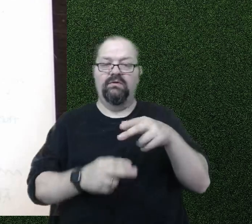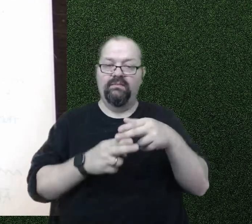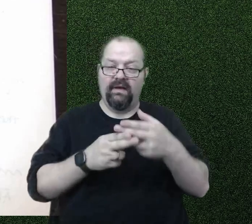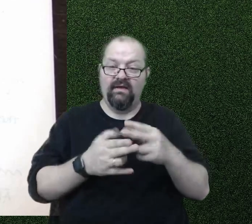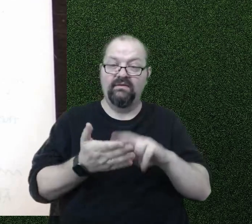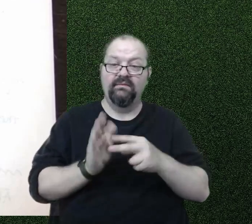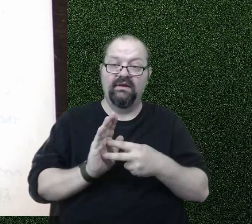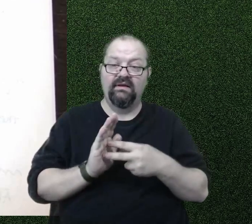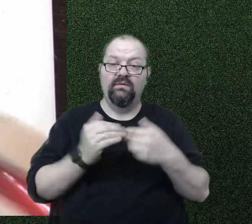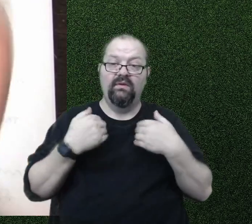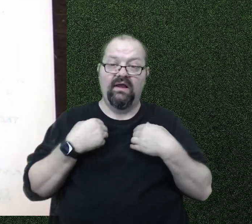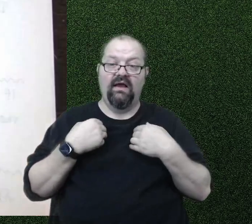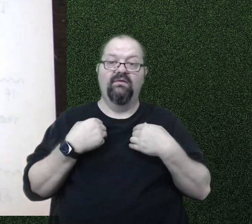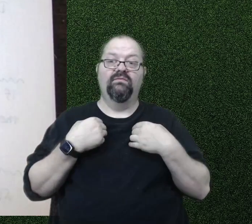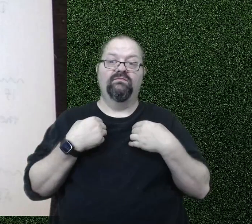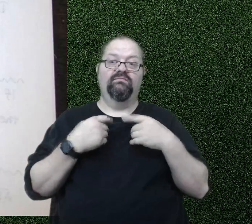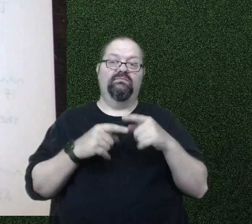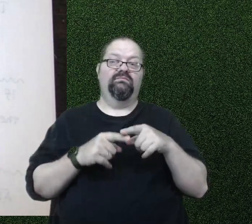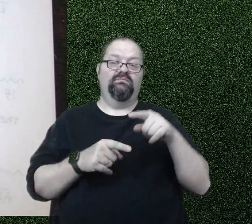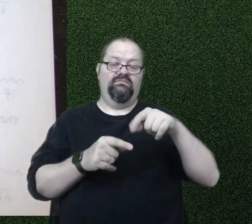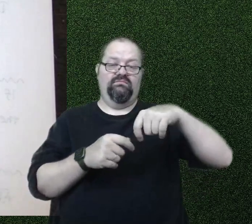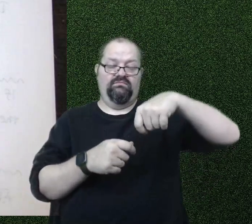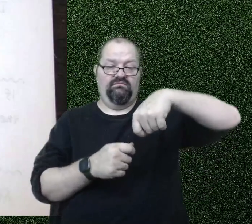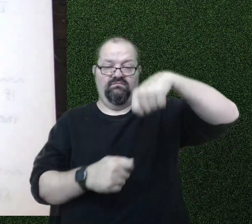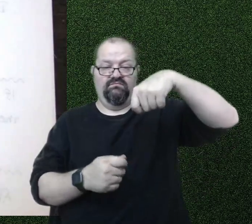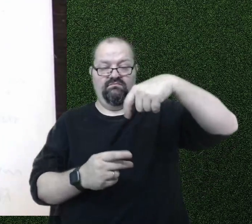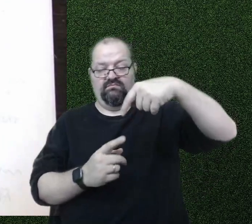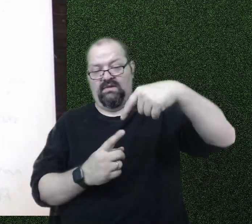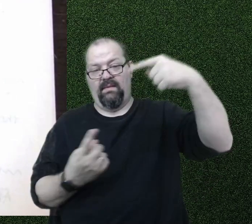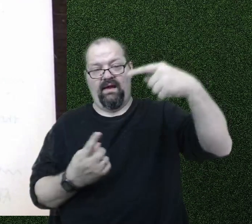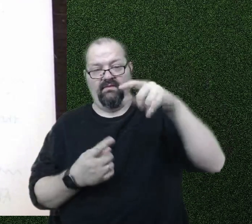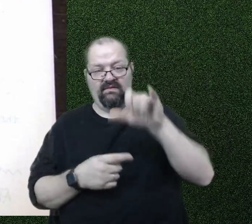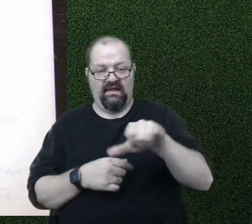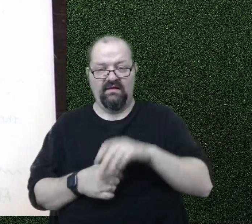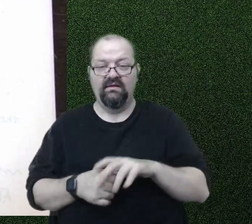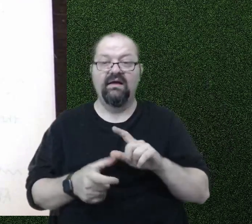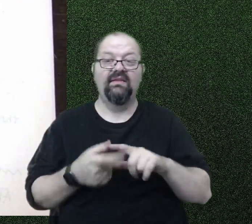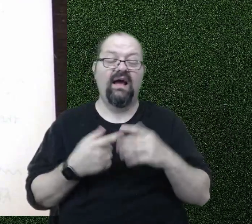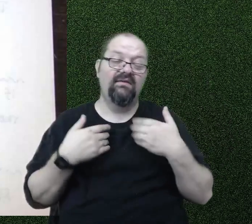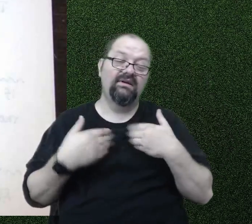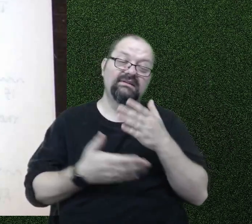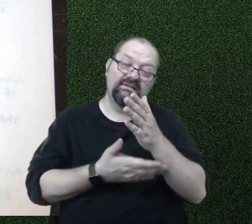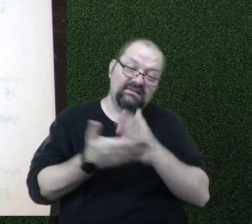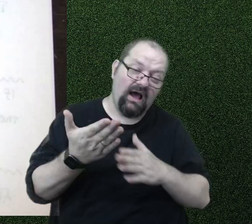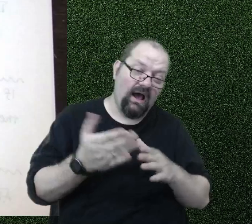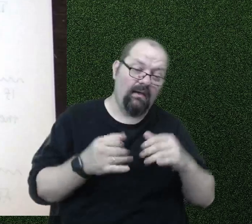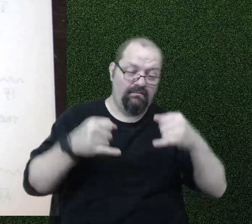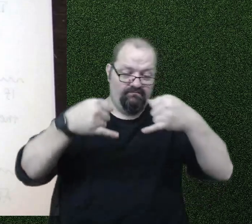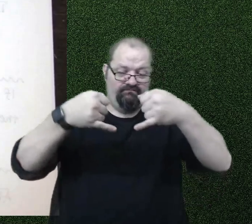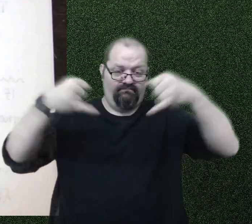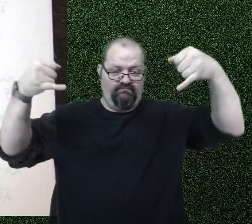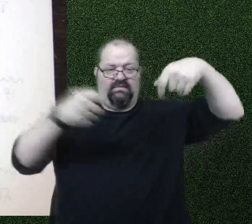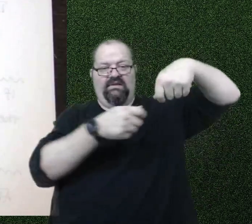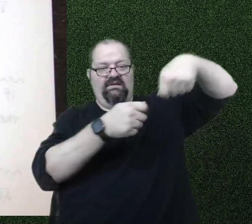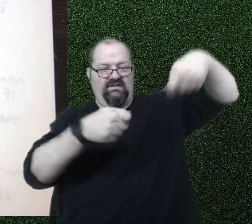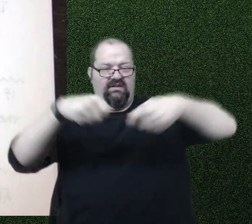going to be 100 pounds to balance that. And there's some tension in this cable, and there's a tension in this other